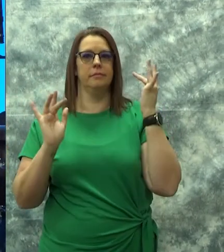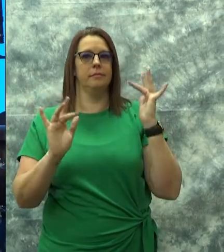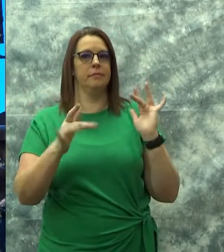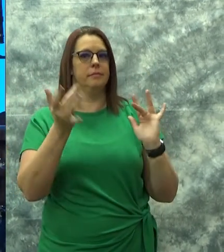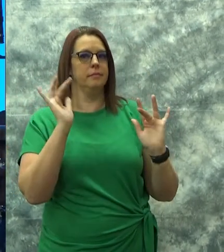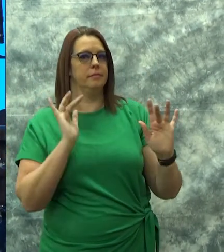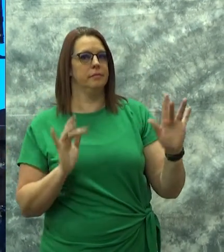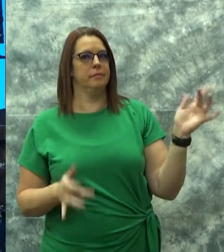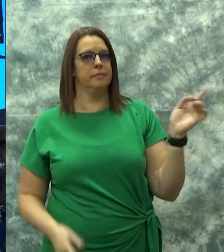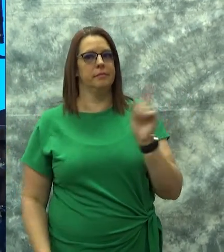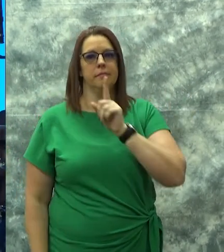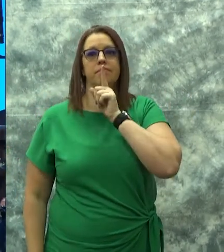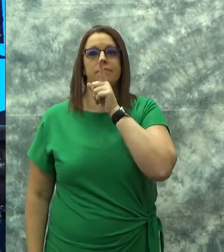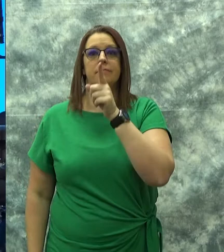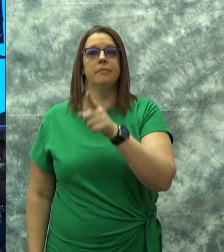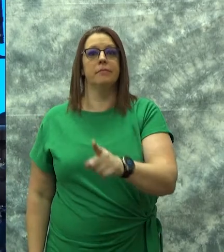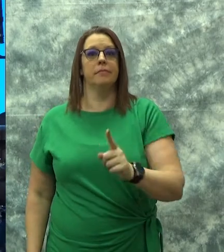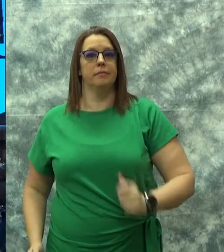each face.